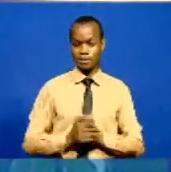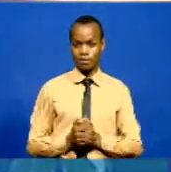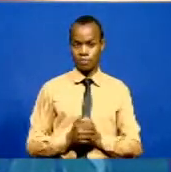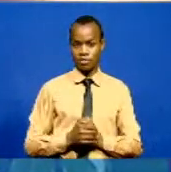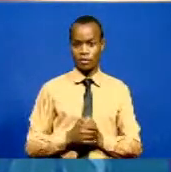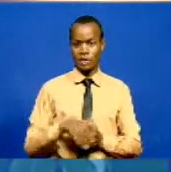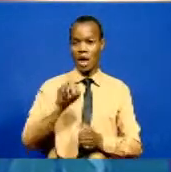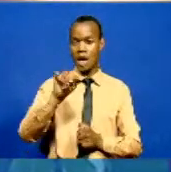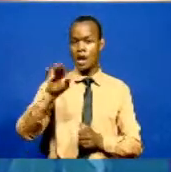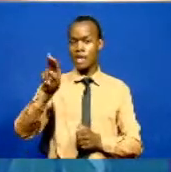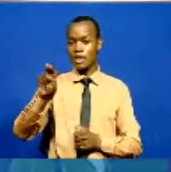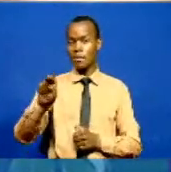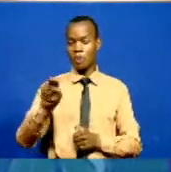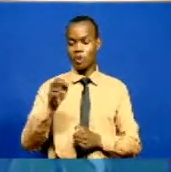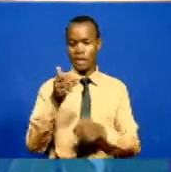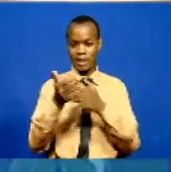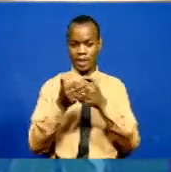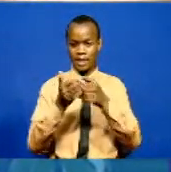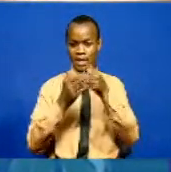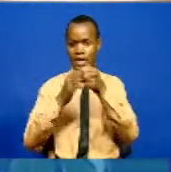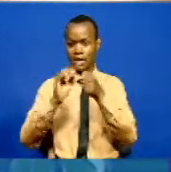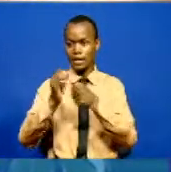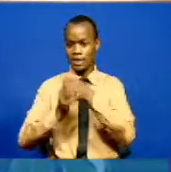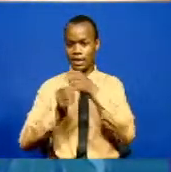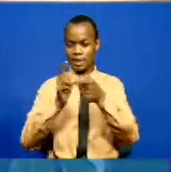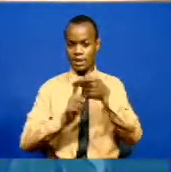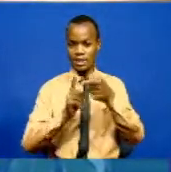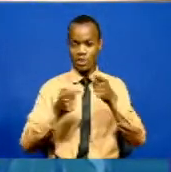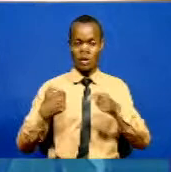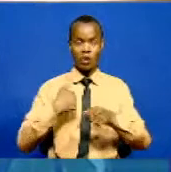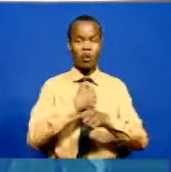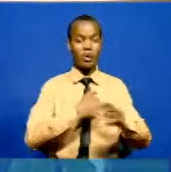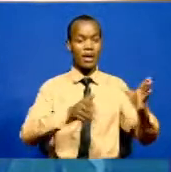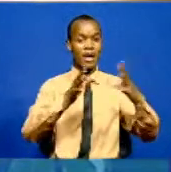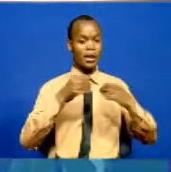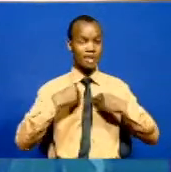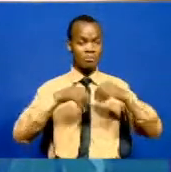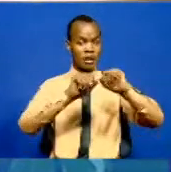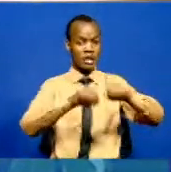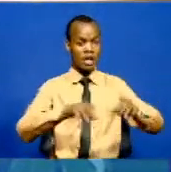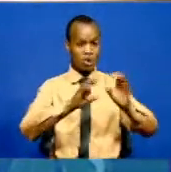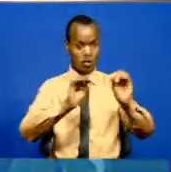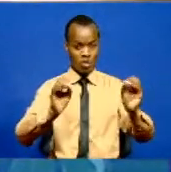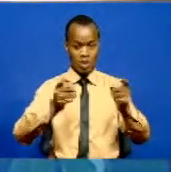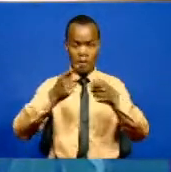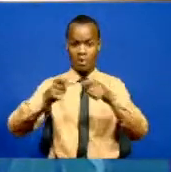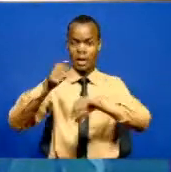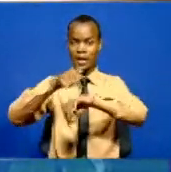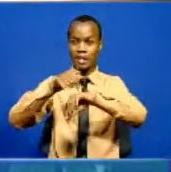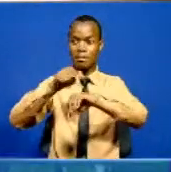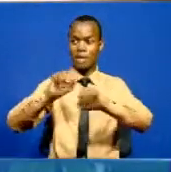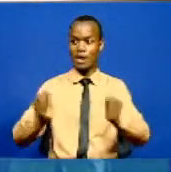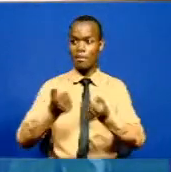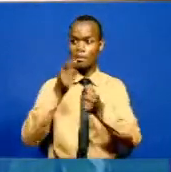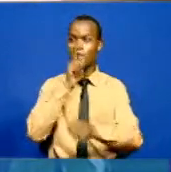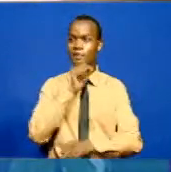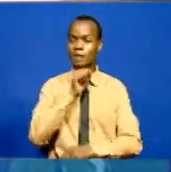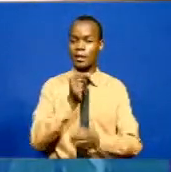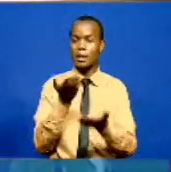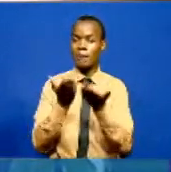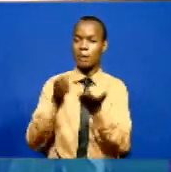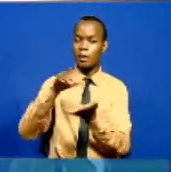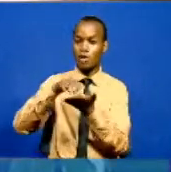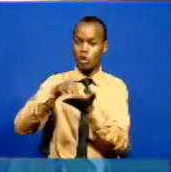age. Of course, as human beings, we cannot allow it to happen. But when it comes to be, because of the